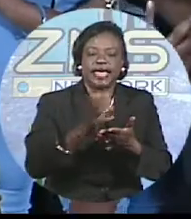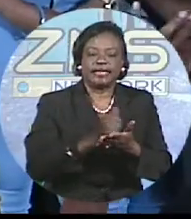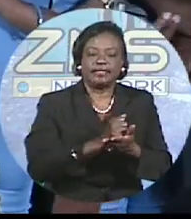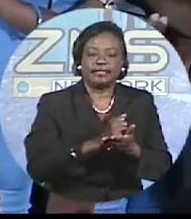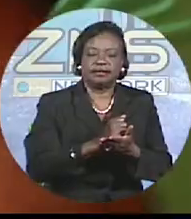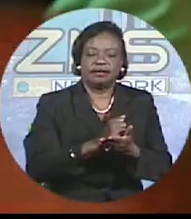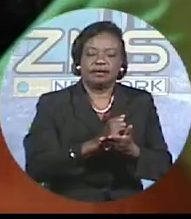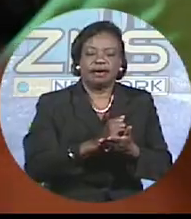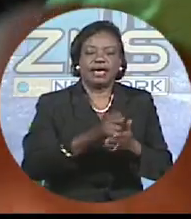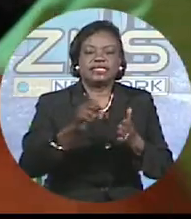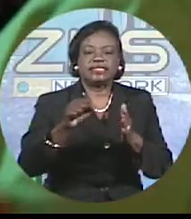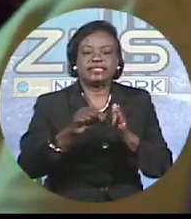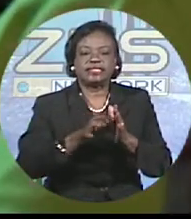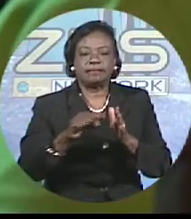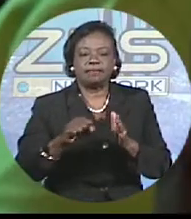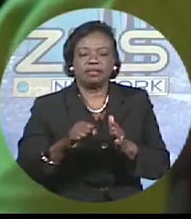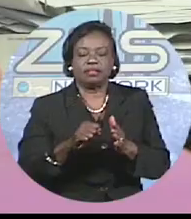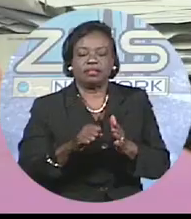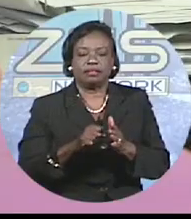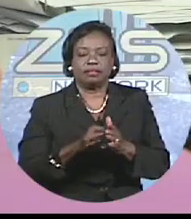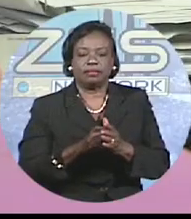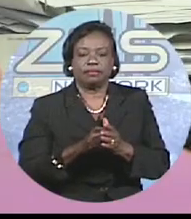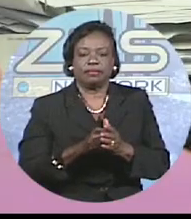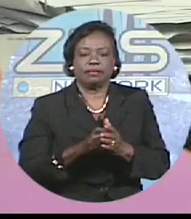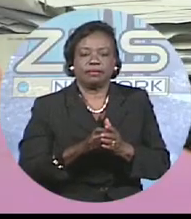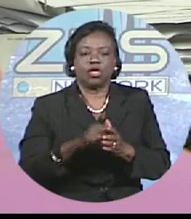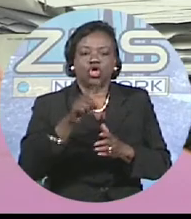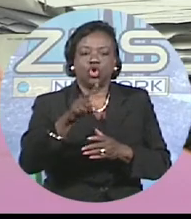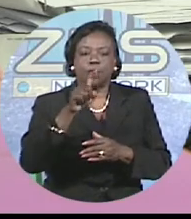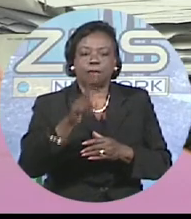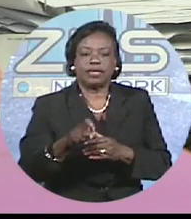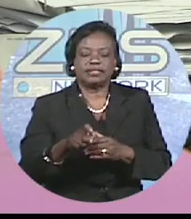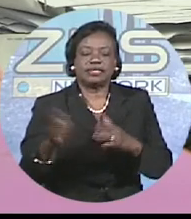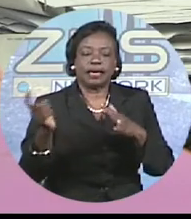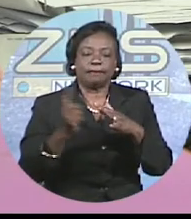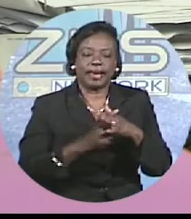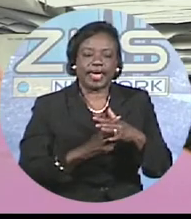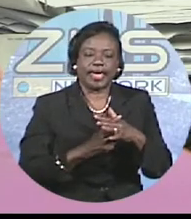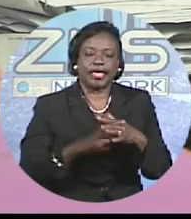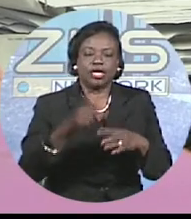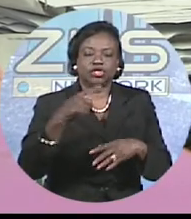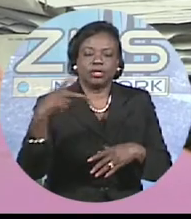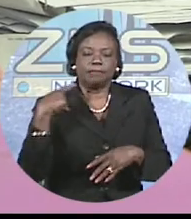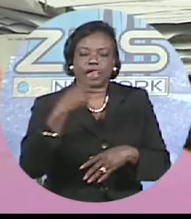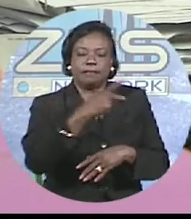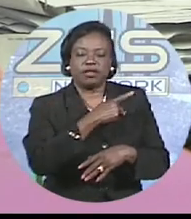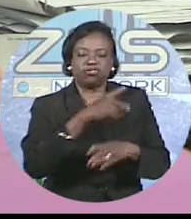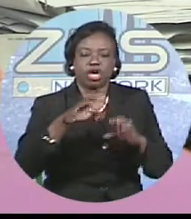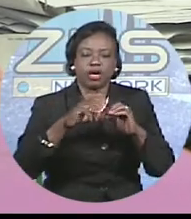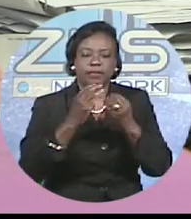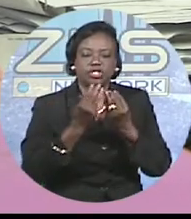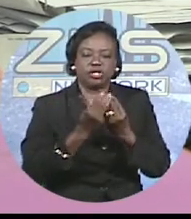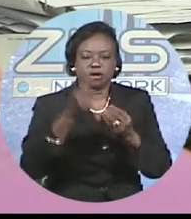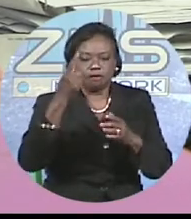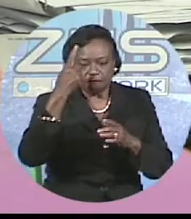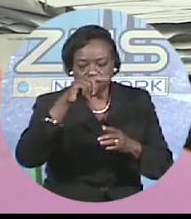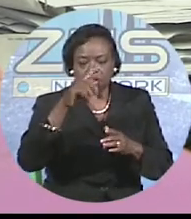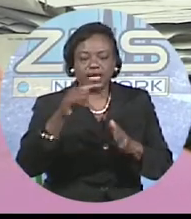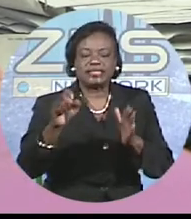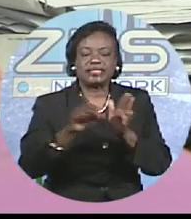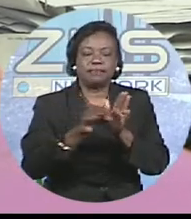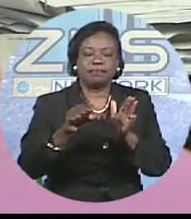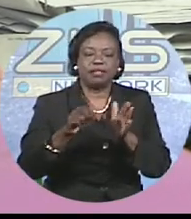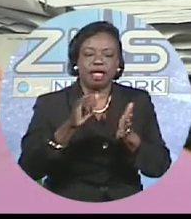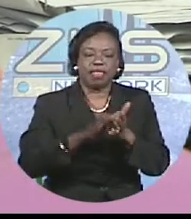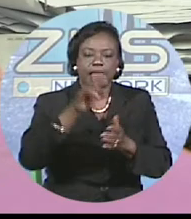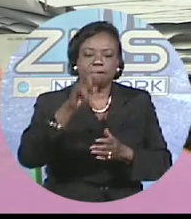recognized by eligible voters on election day. You must apply to the Parliamentary Commission for a symbol. And the symbol must be